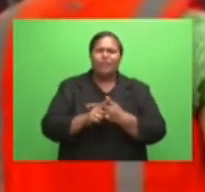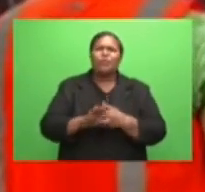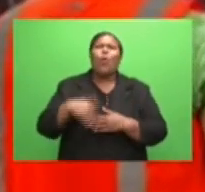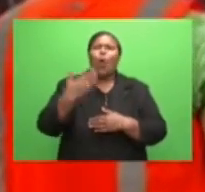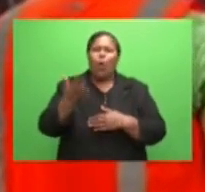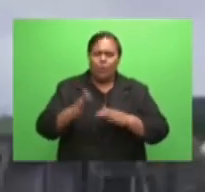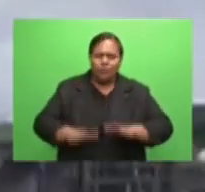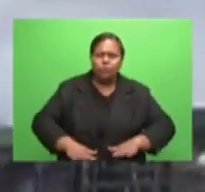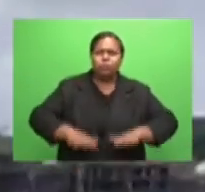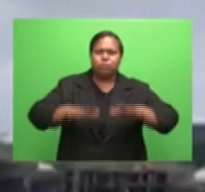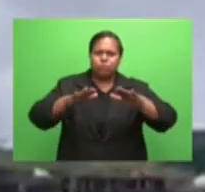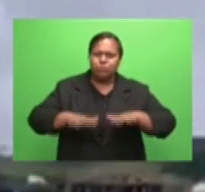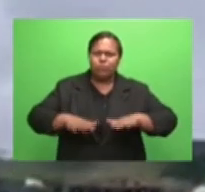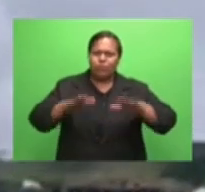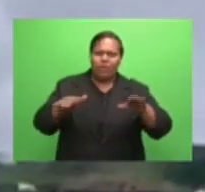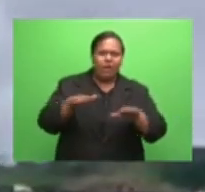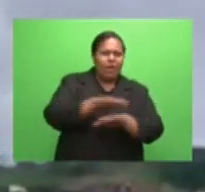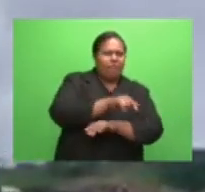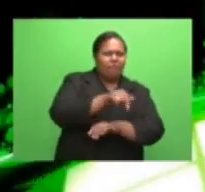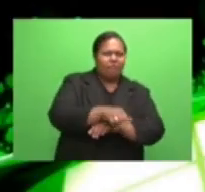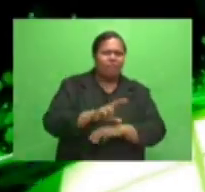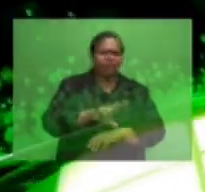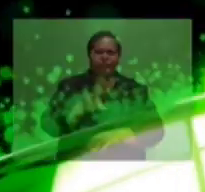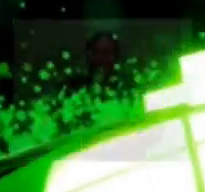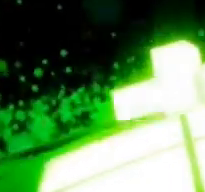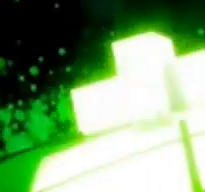heavy downpours.